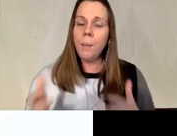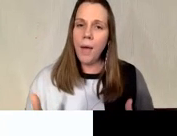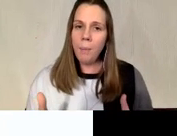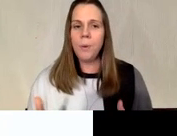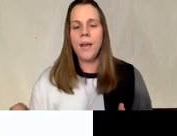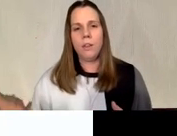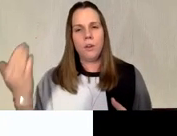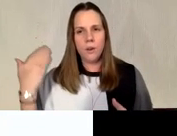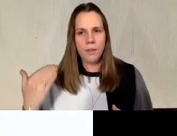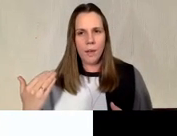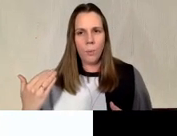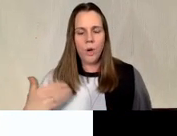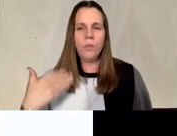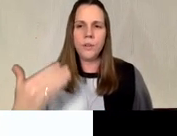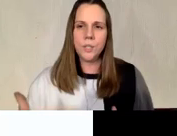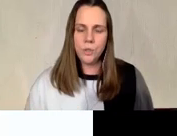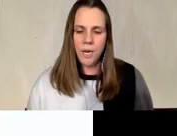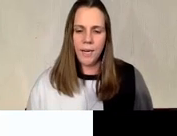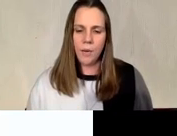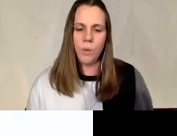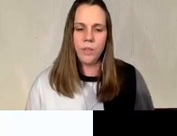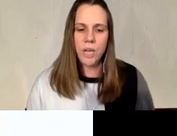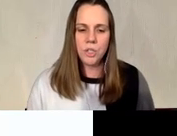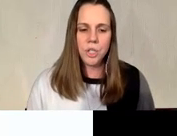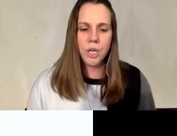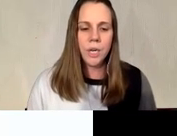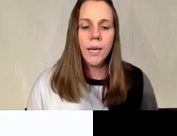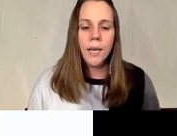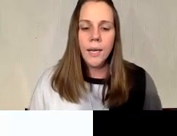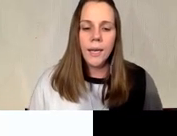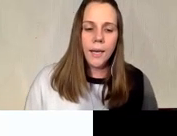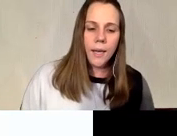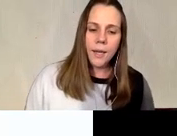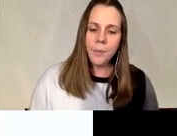want to come up, now they're hearing that word, they're associating it with the gesture.